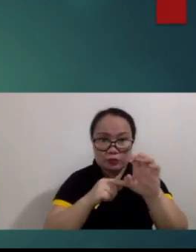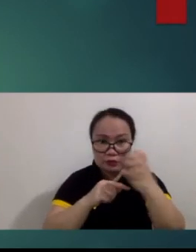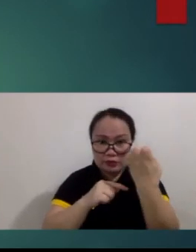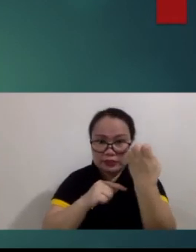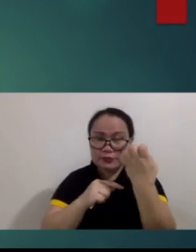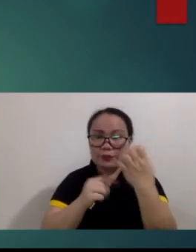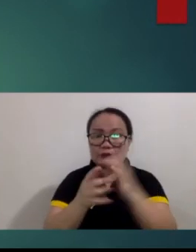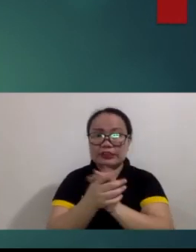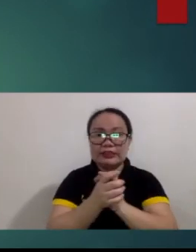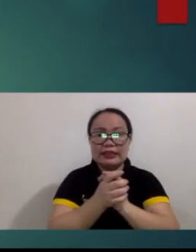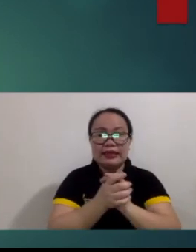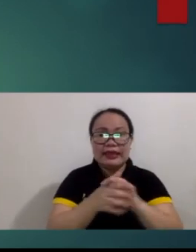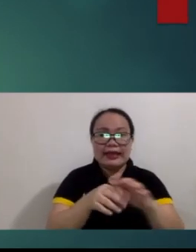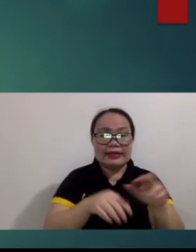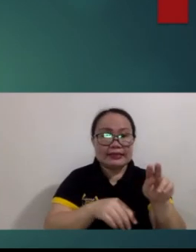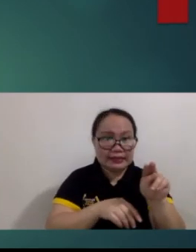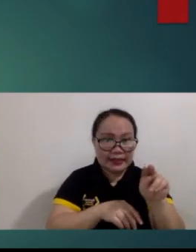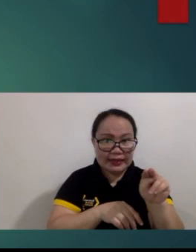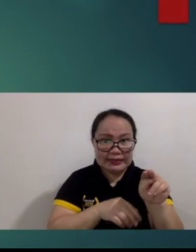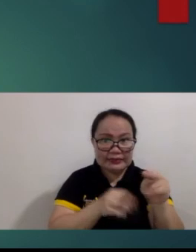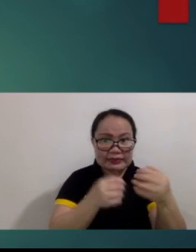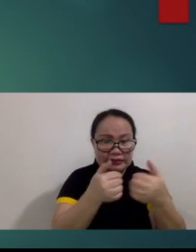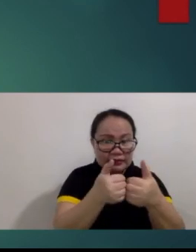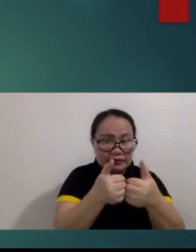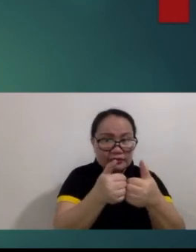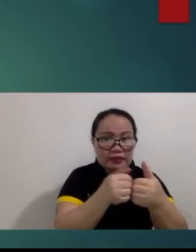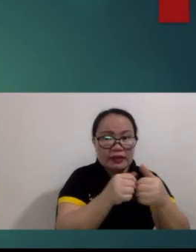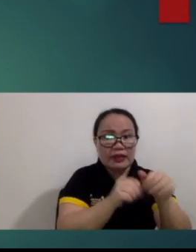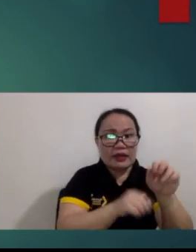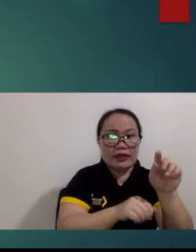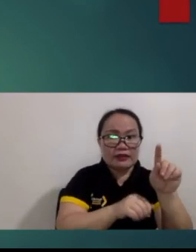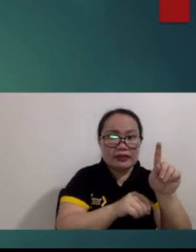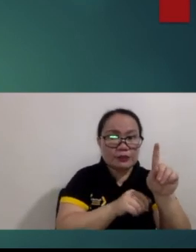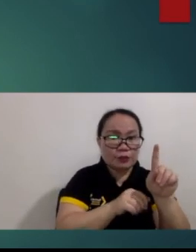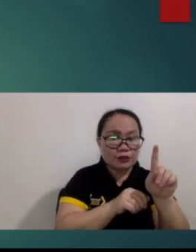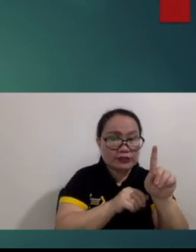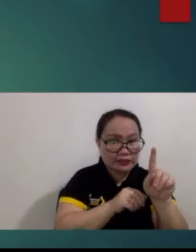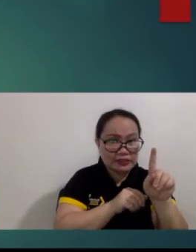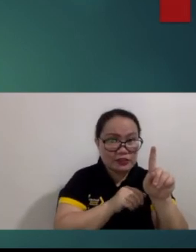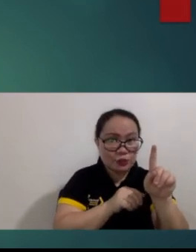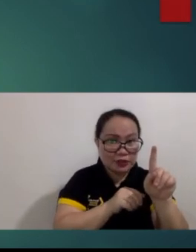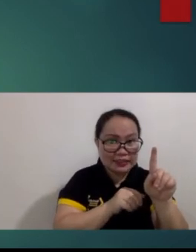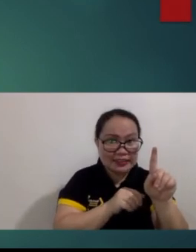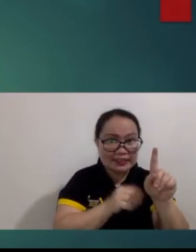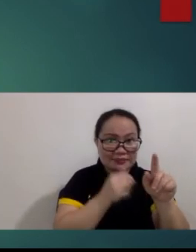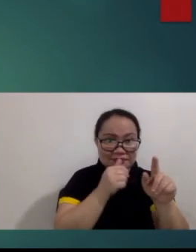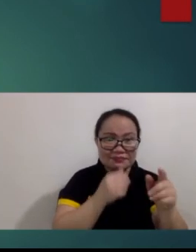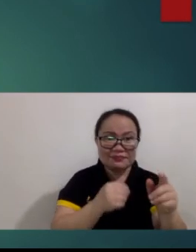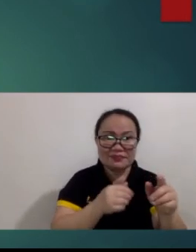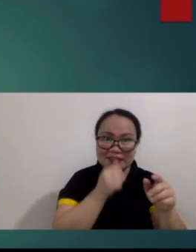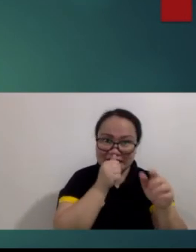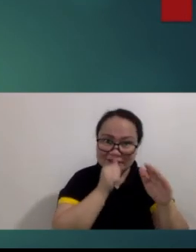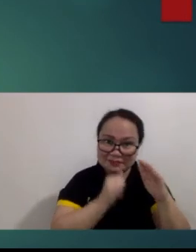2 exponent, and then n, the exponent is 1 again,